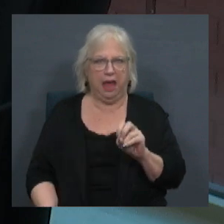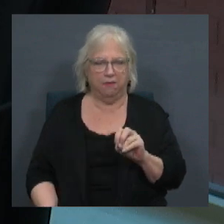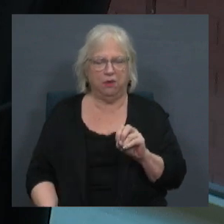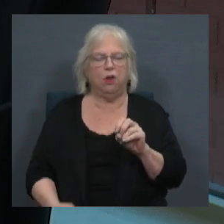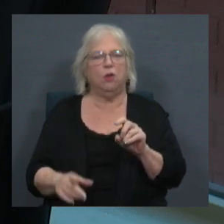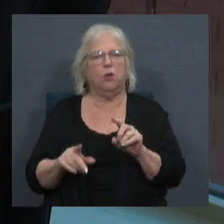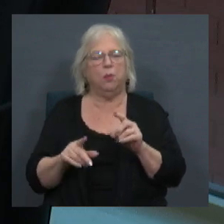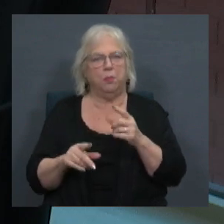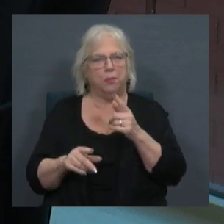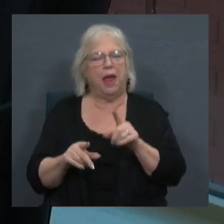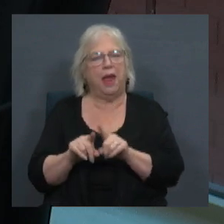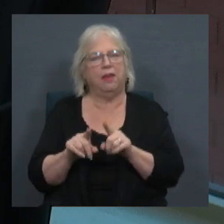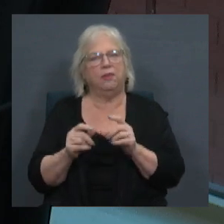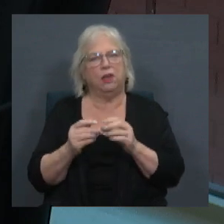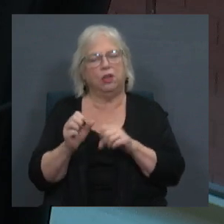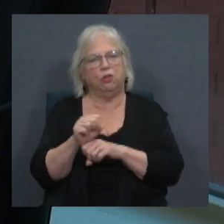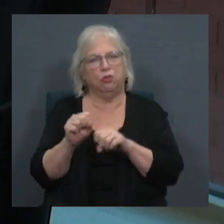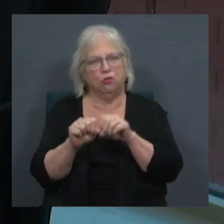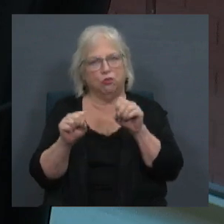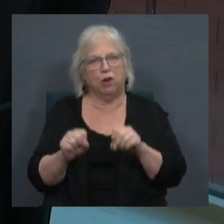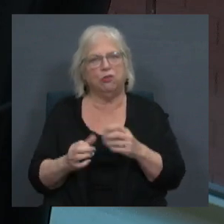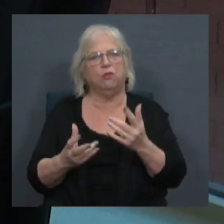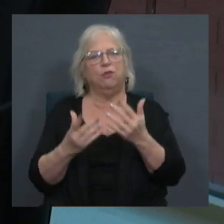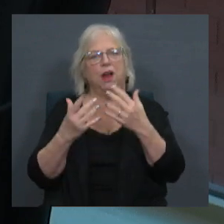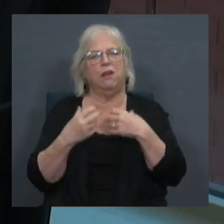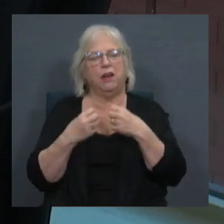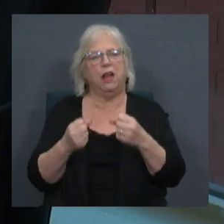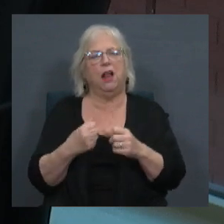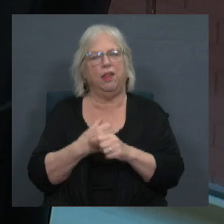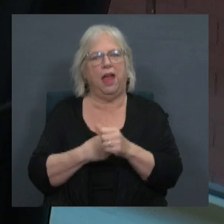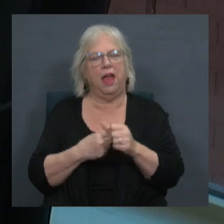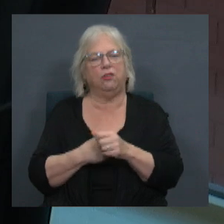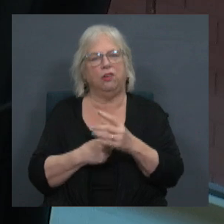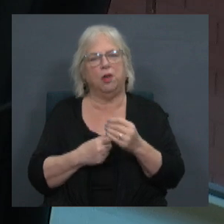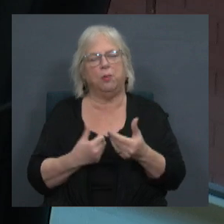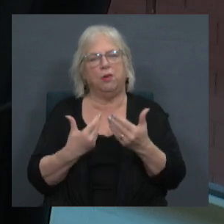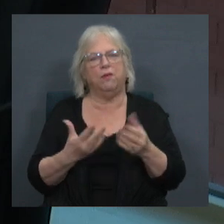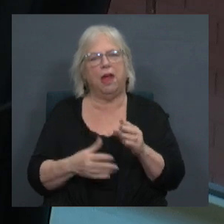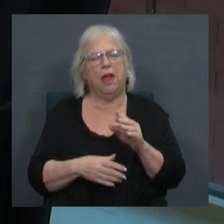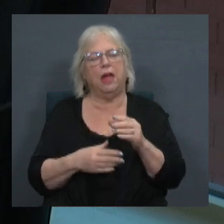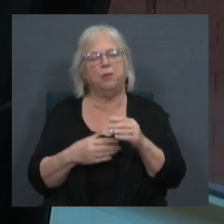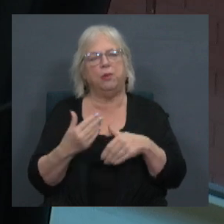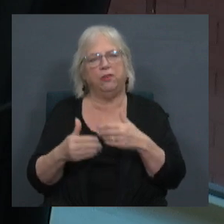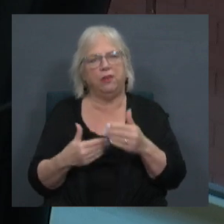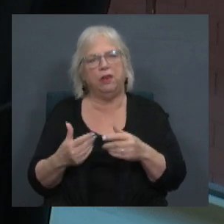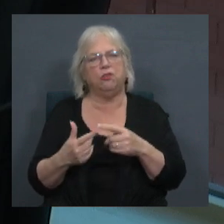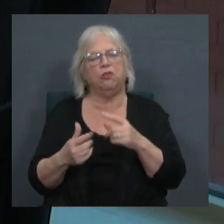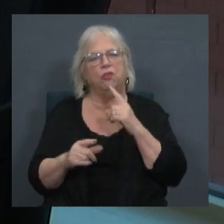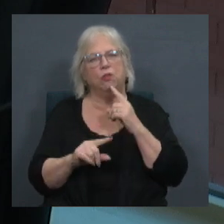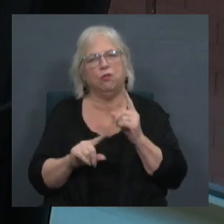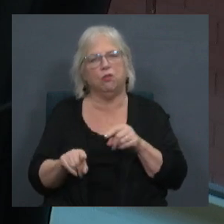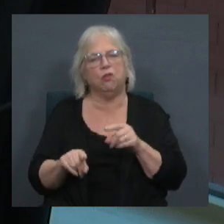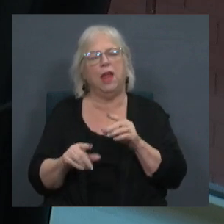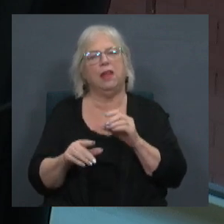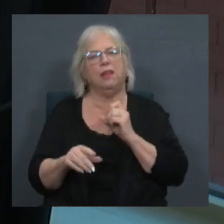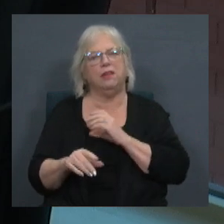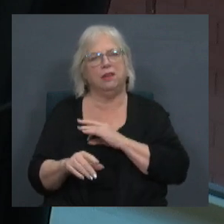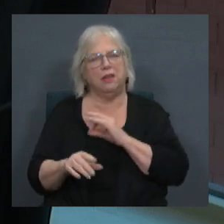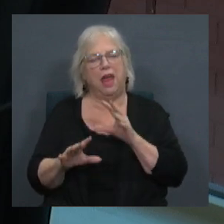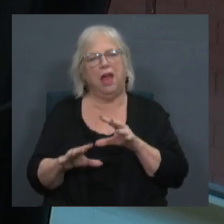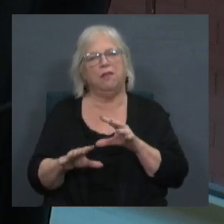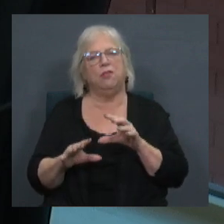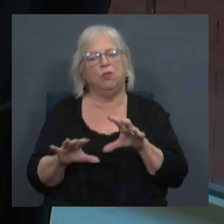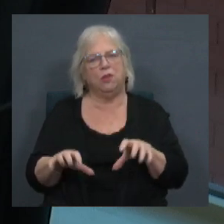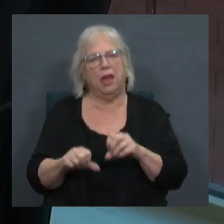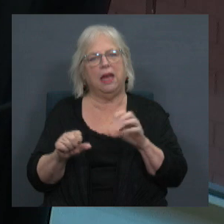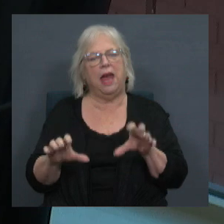Arkansas, as a structural fire and health hazard, to provide for summary abatement procedures, to direct city staff to take such action as is necessary to raise and